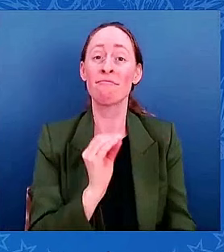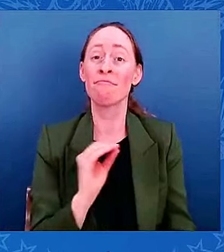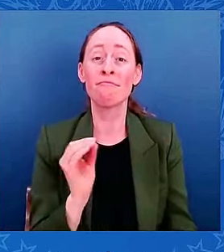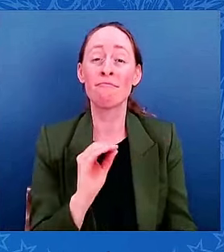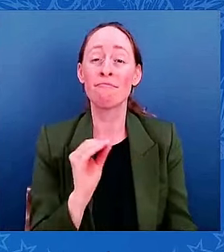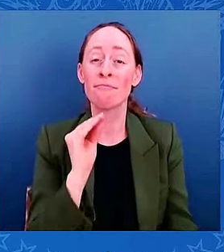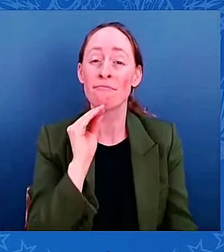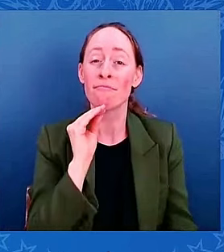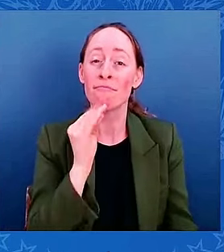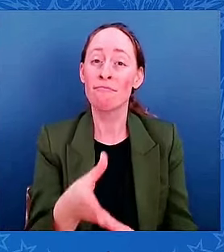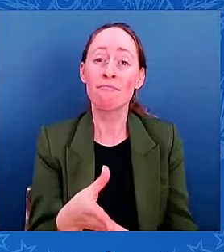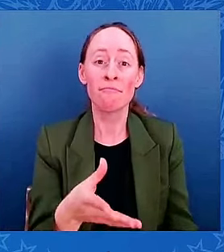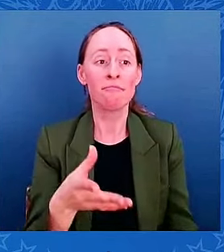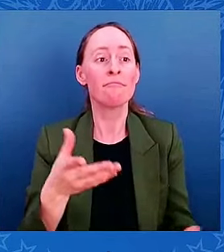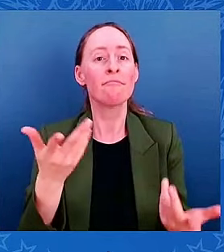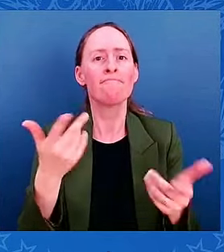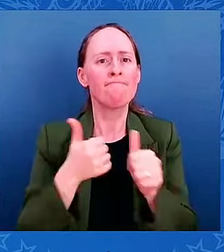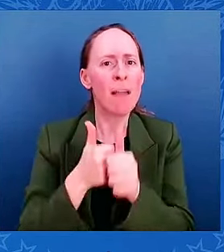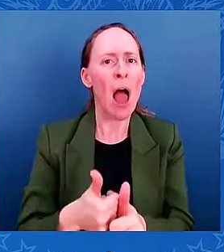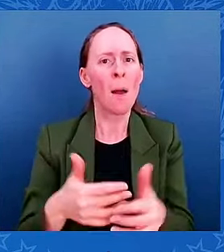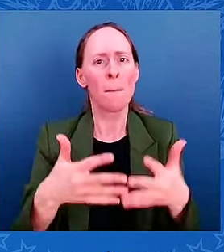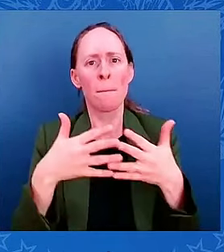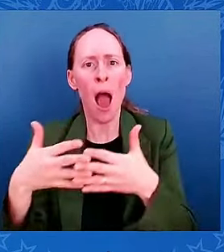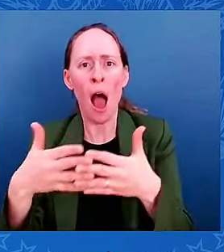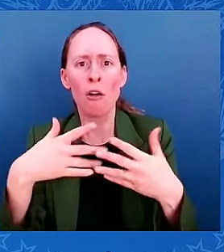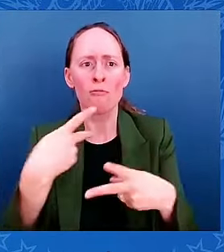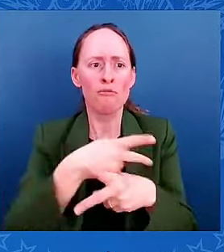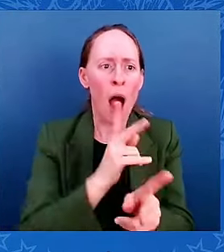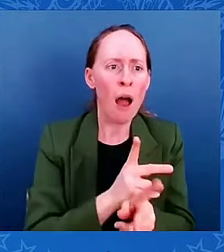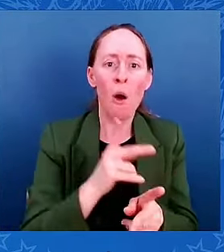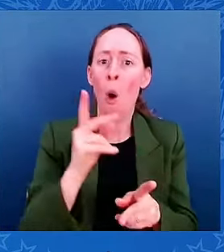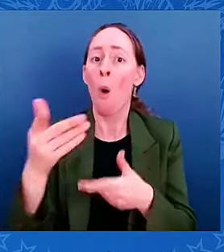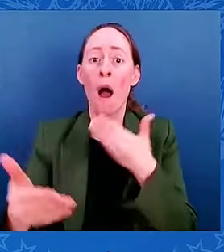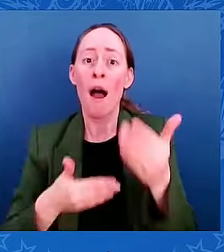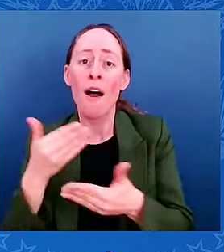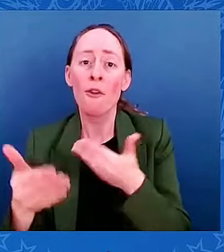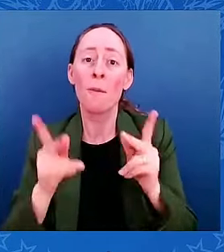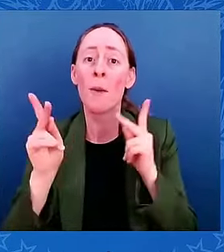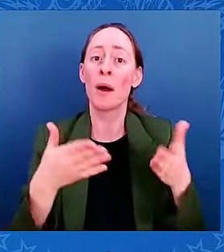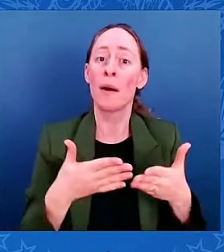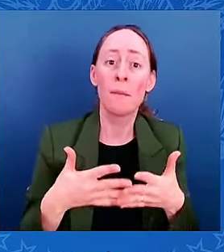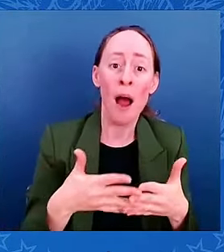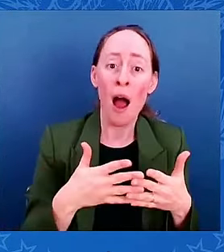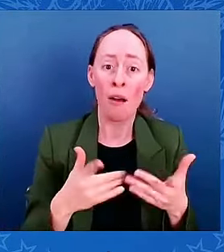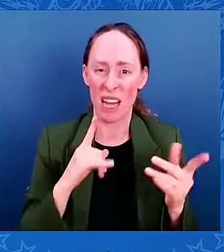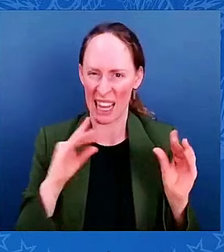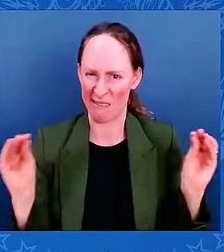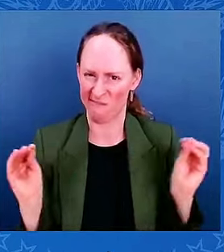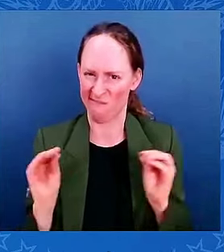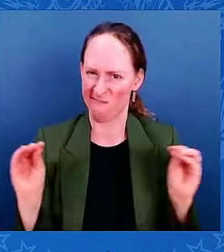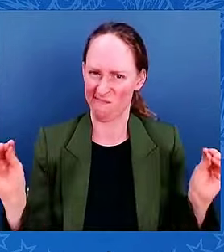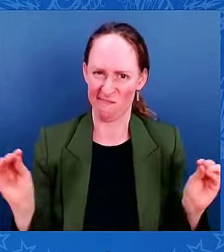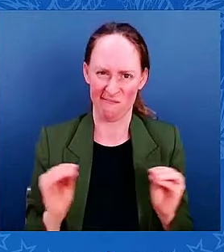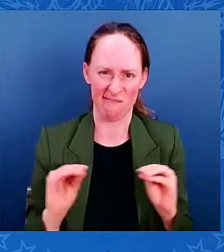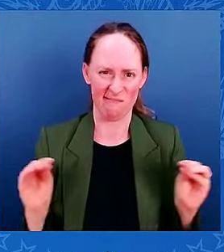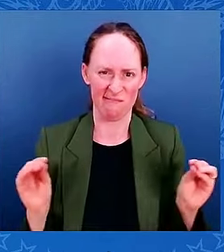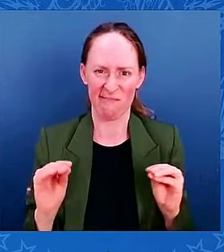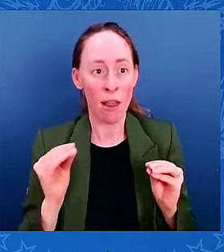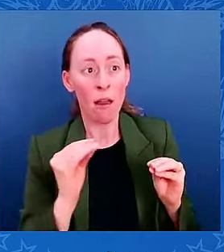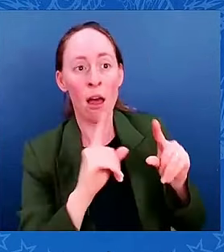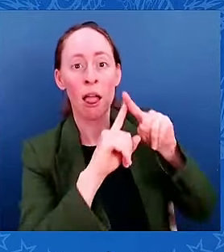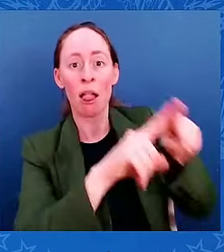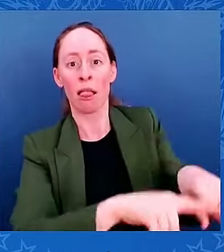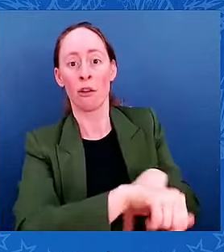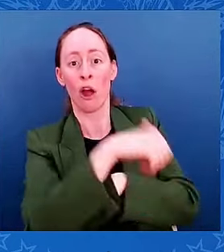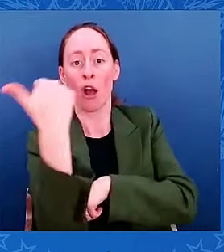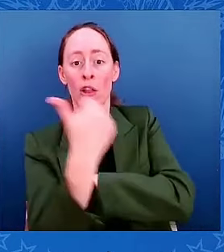went overseas for cheaper labor. They supported companies sending... No, I'm not joking. Think about it. Well, you said it better than I